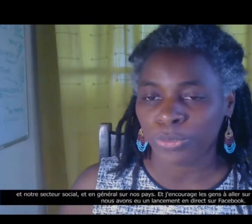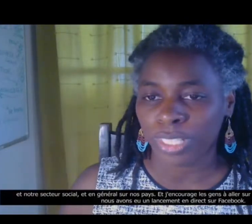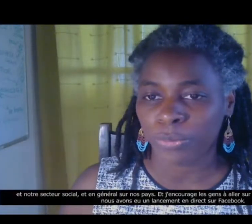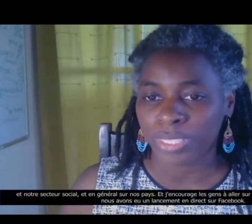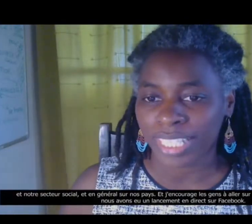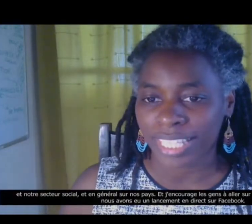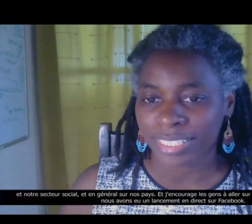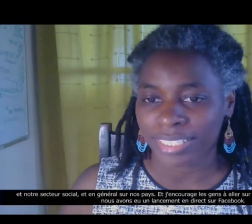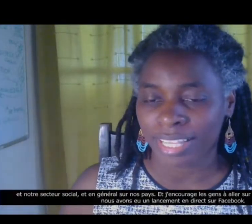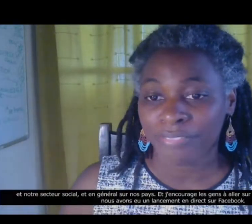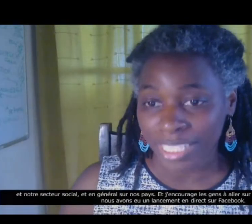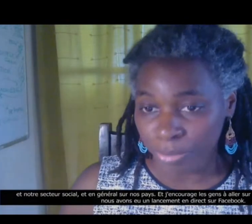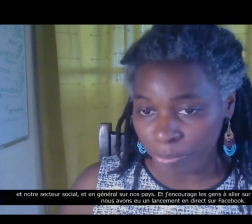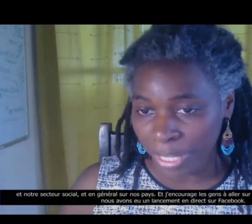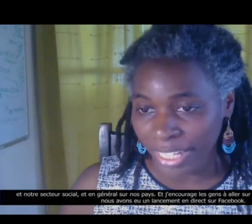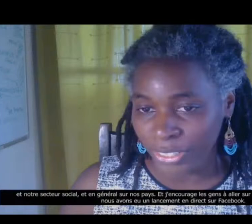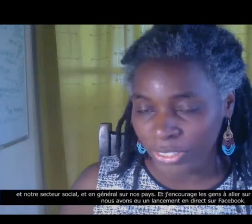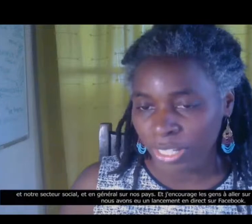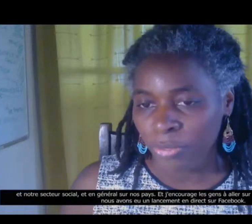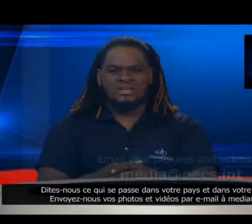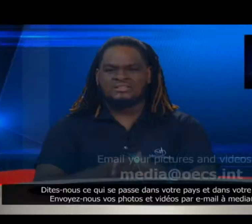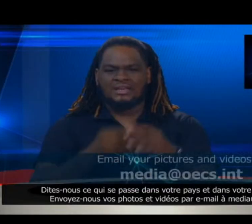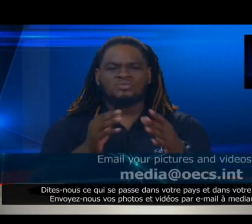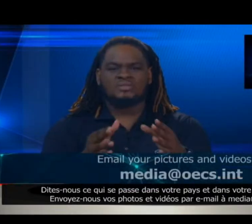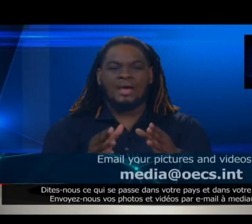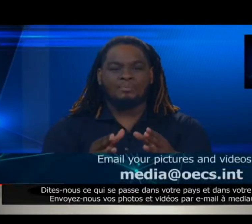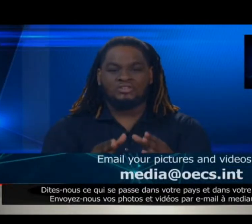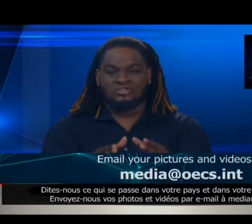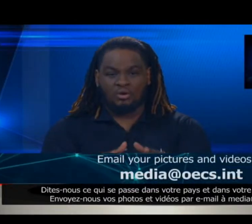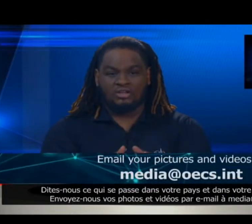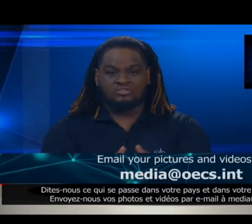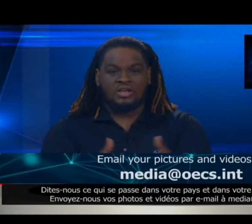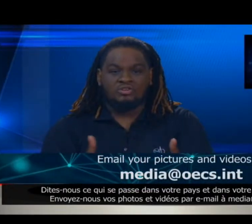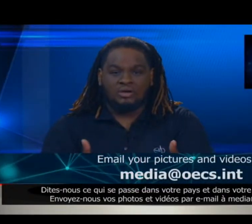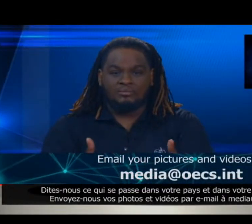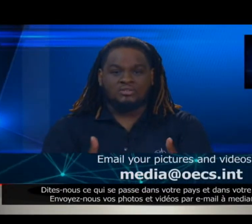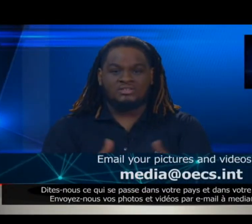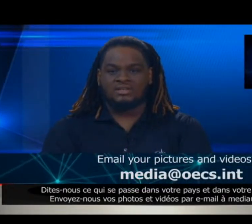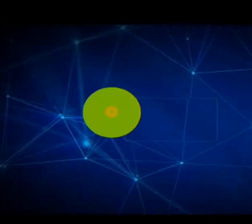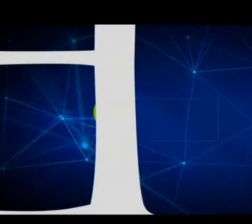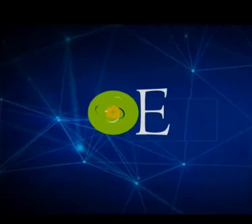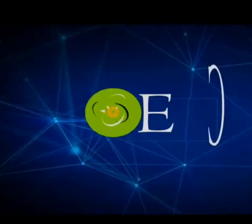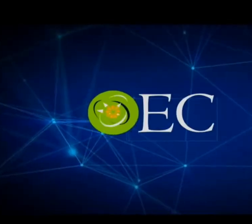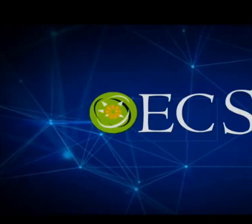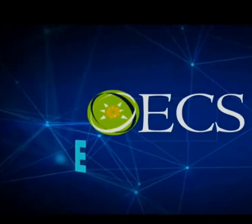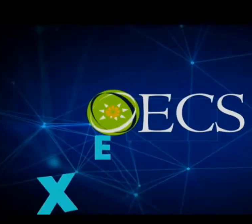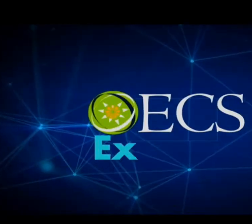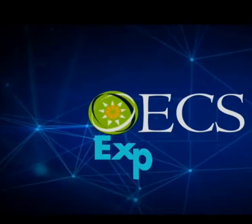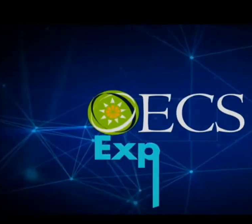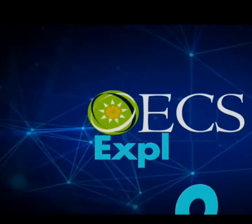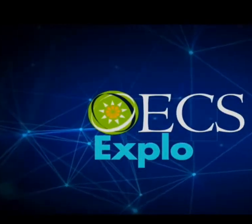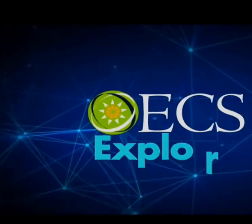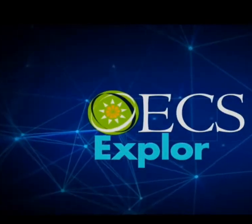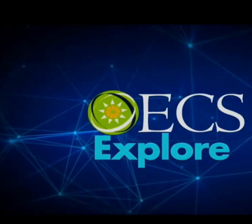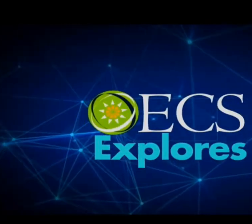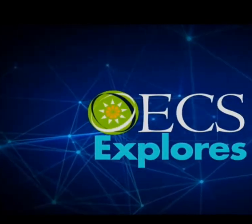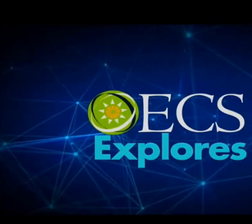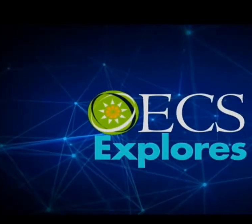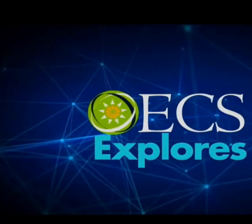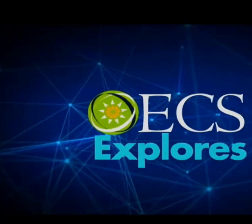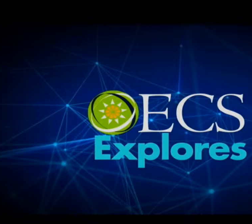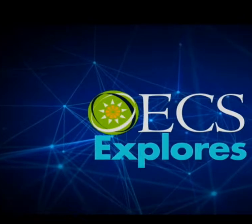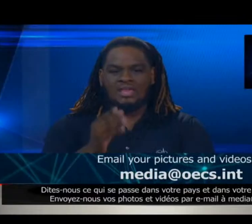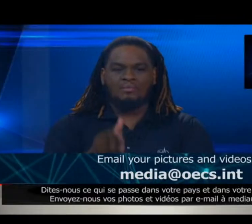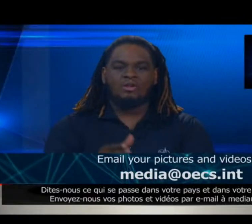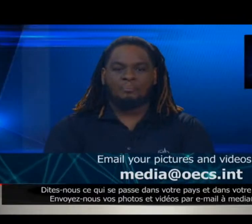go to the OECS Facebook page. Tell us what's happening in your country and your community. Find us on all social media